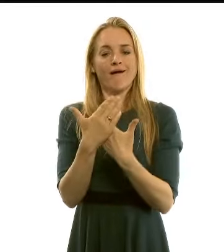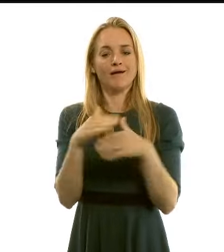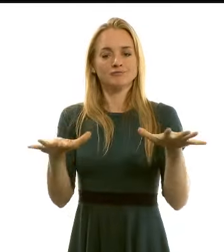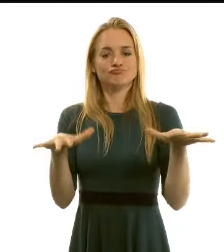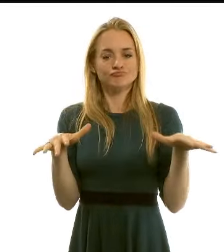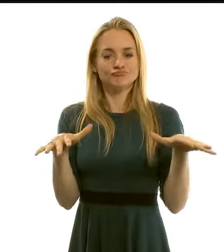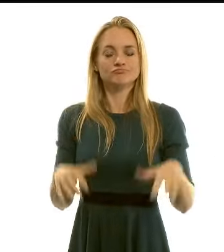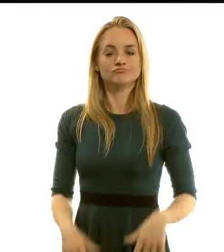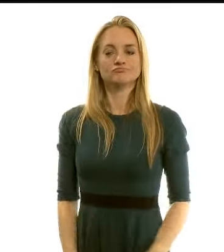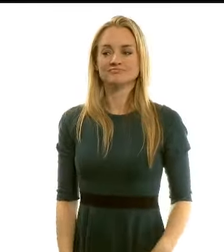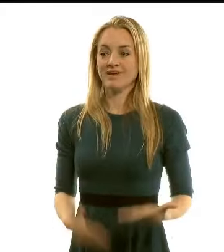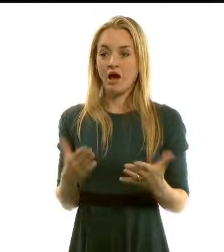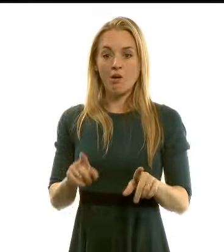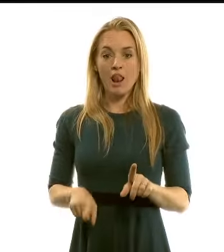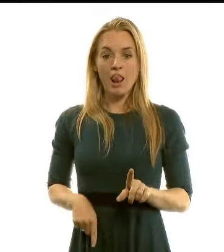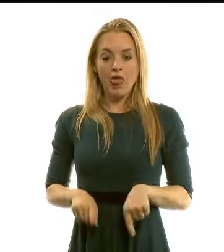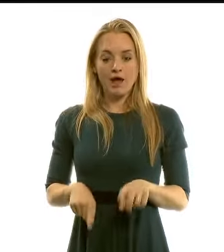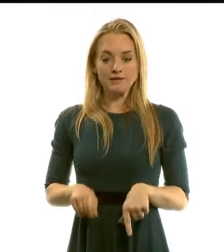Here come the legs.